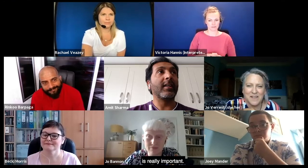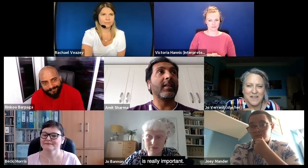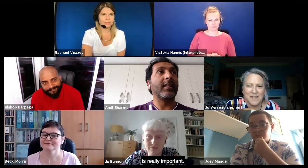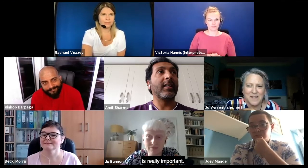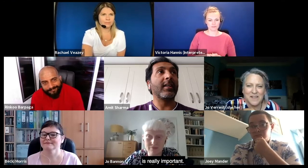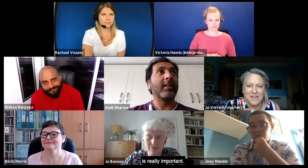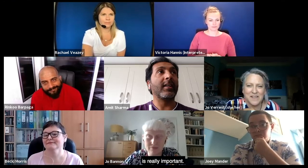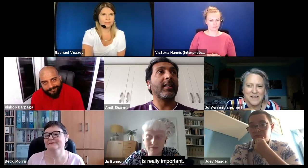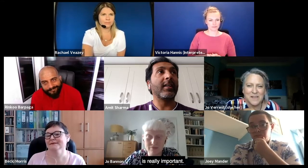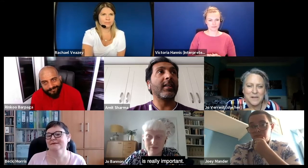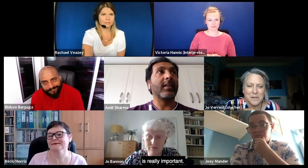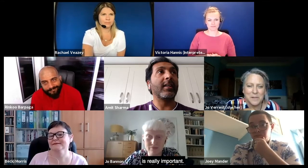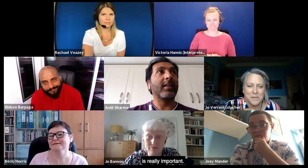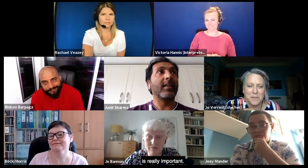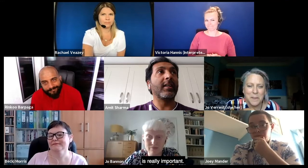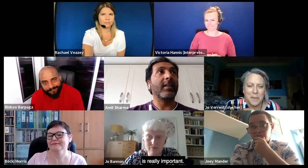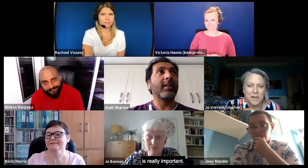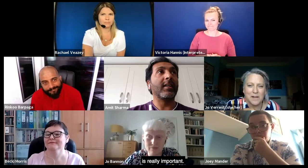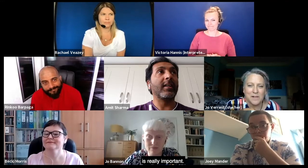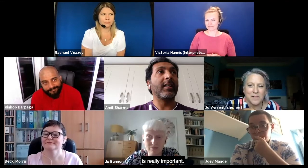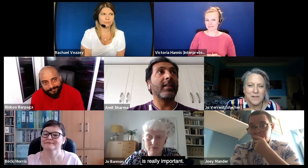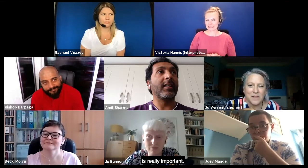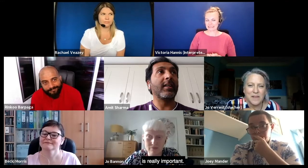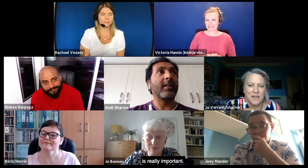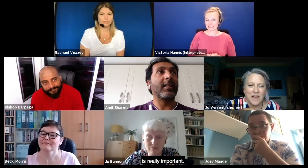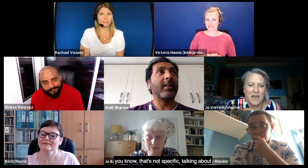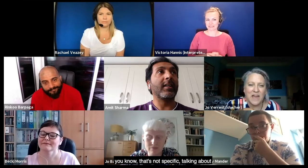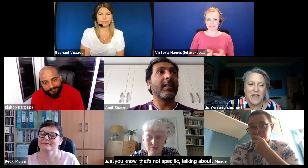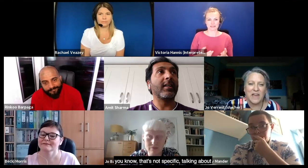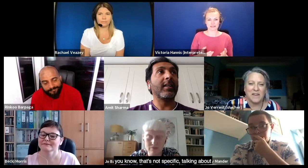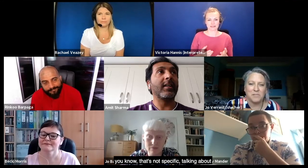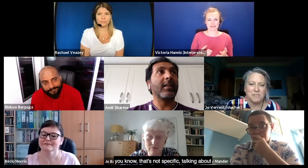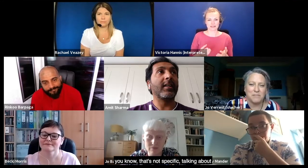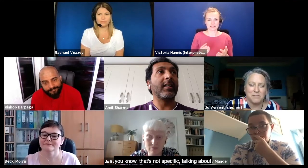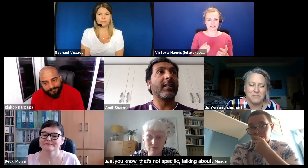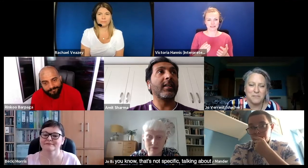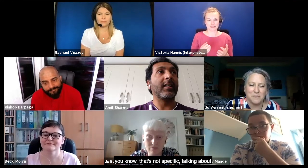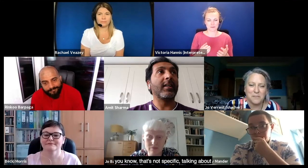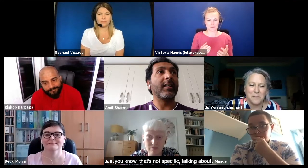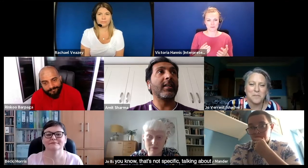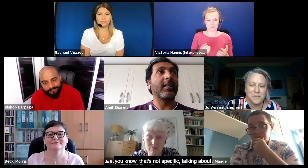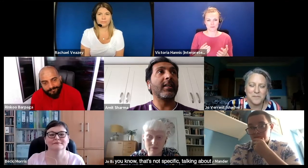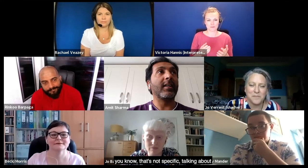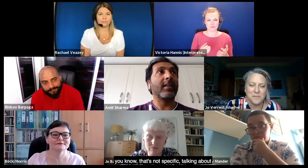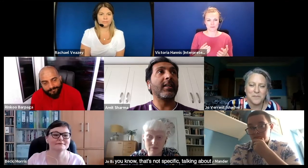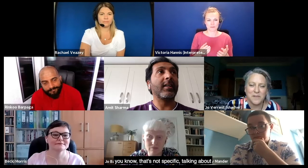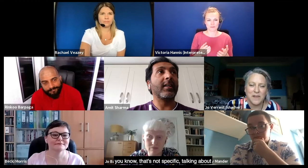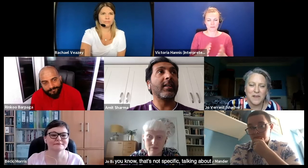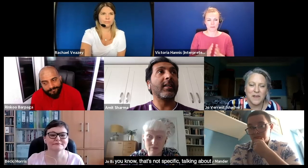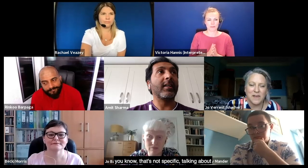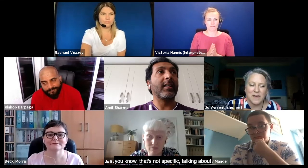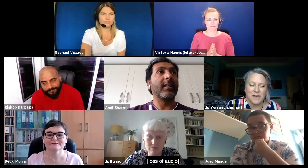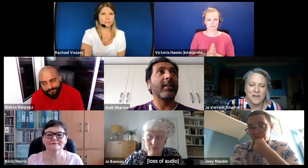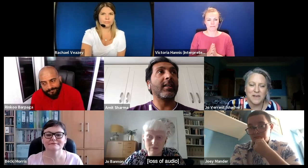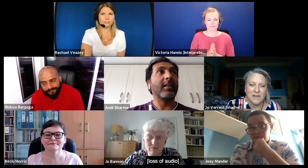specificity is really important now. You know, BA, that's not specific. I mean,